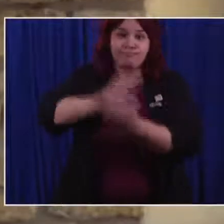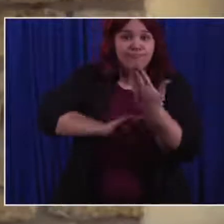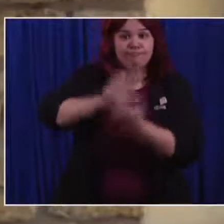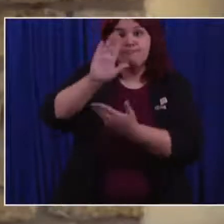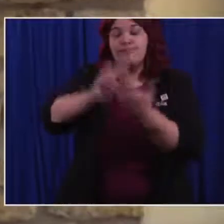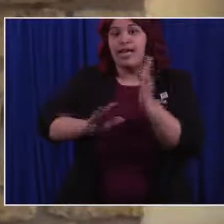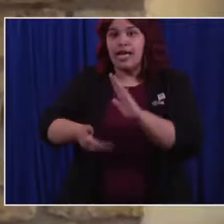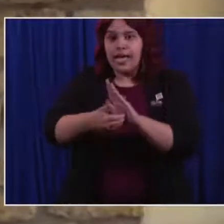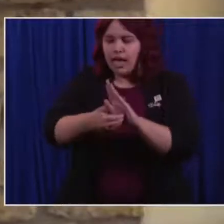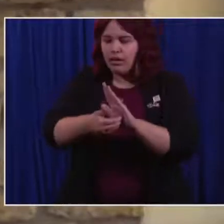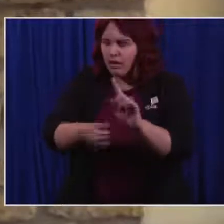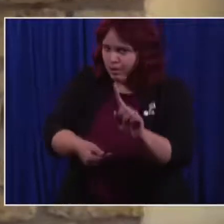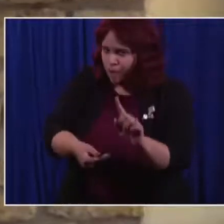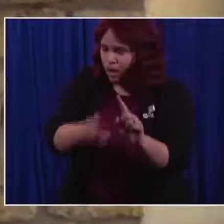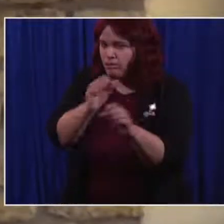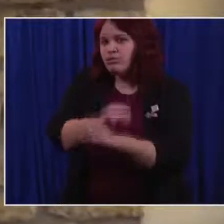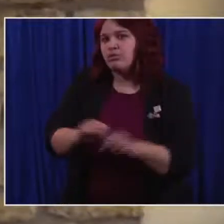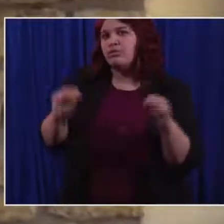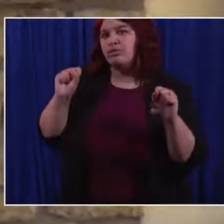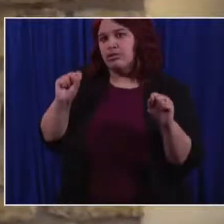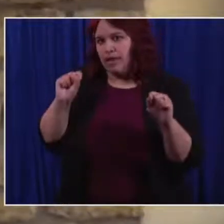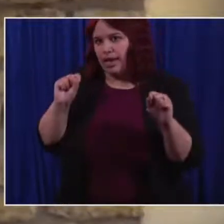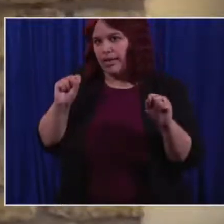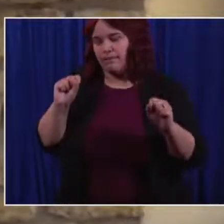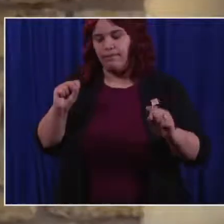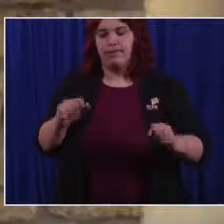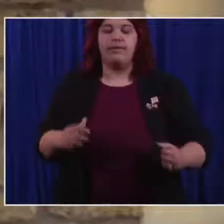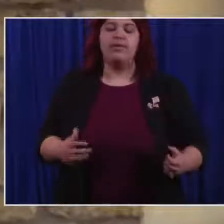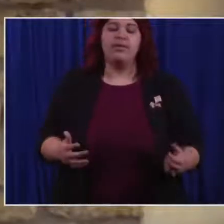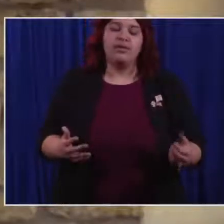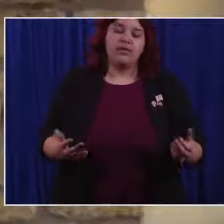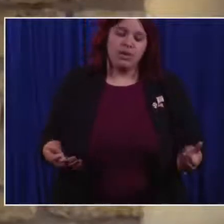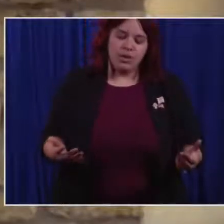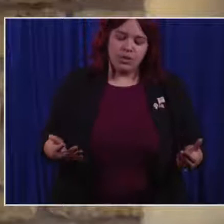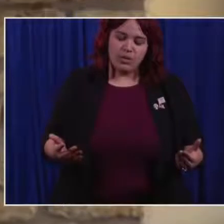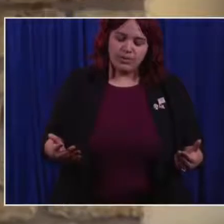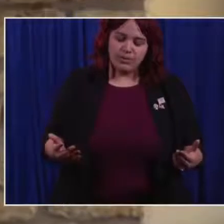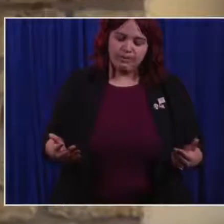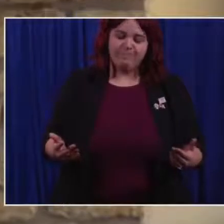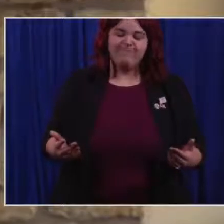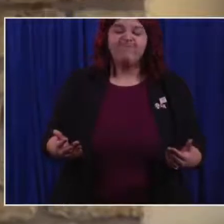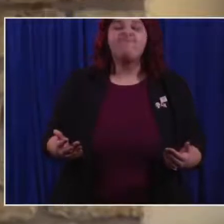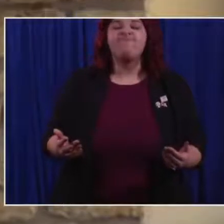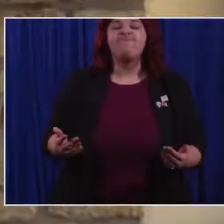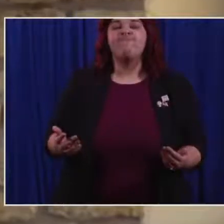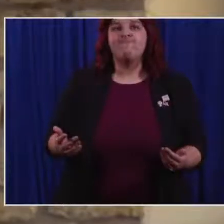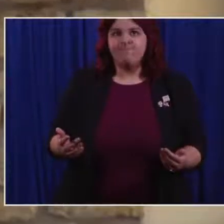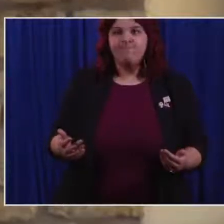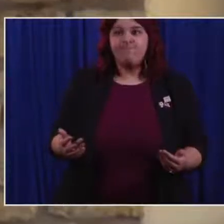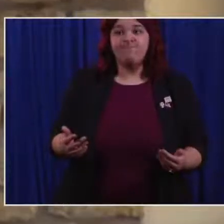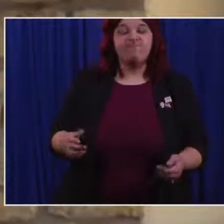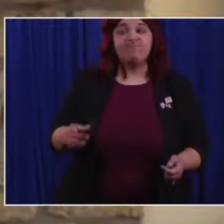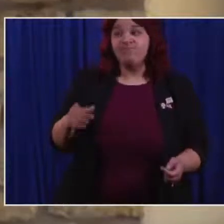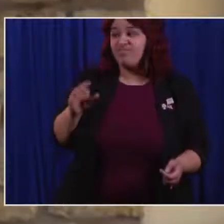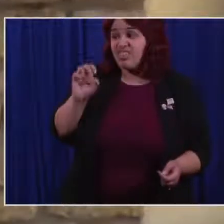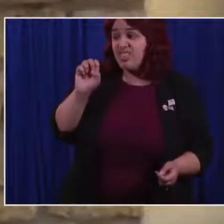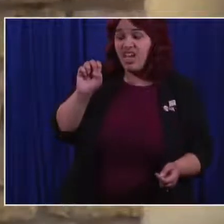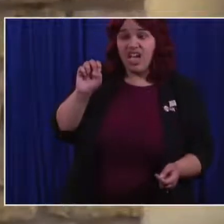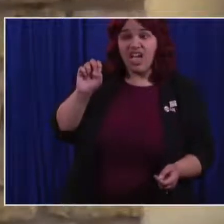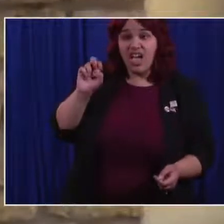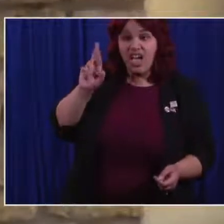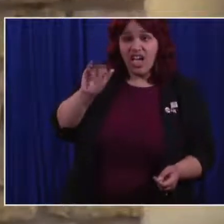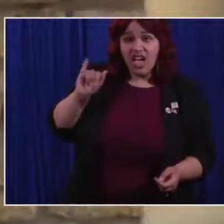provide as safe an environment as humanly possible. And I do think that, he has a lot going for